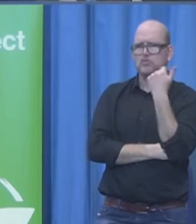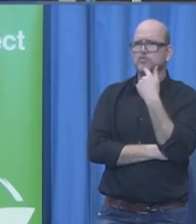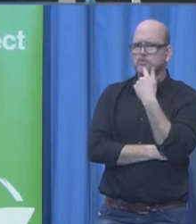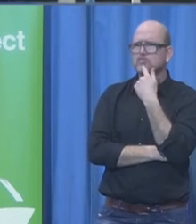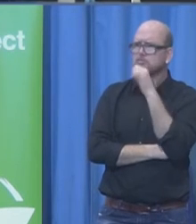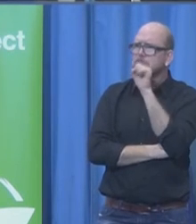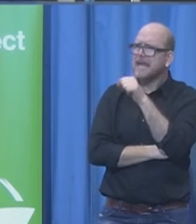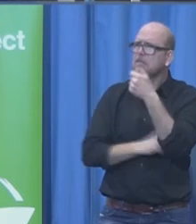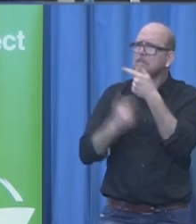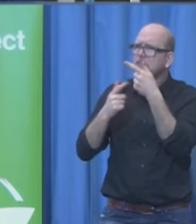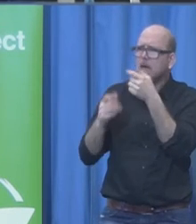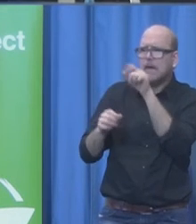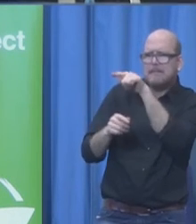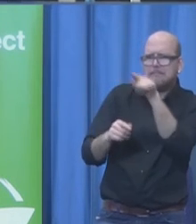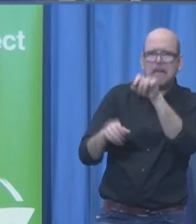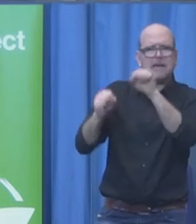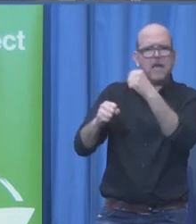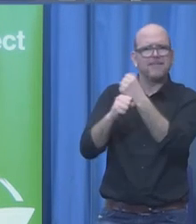employee program.